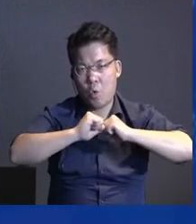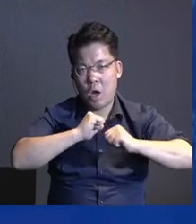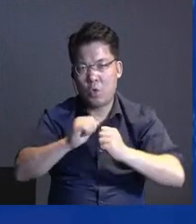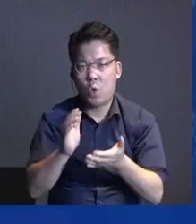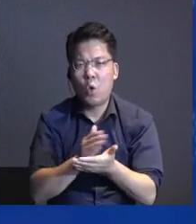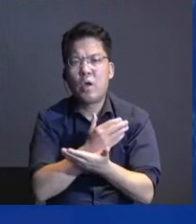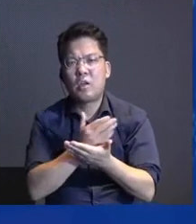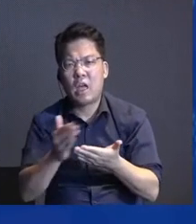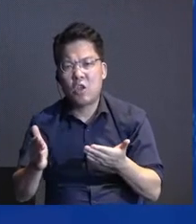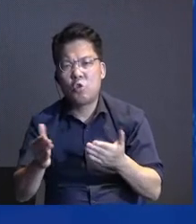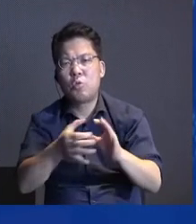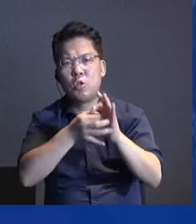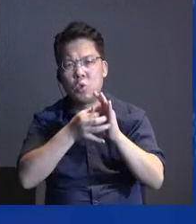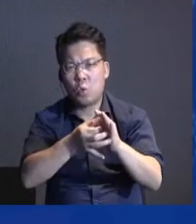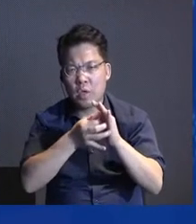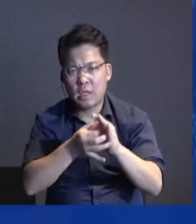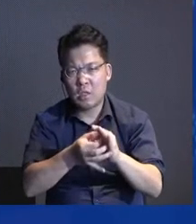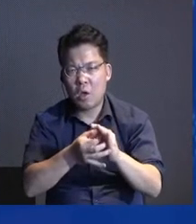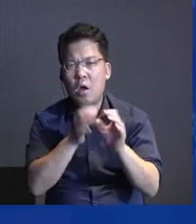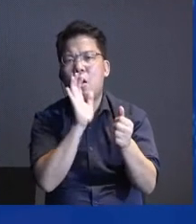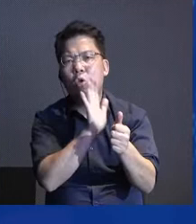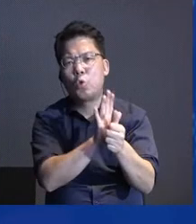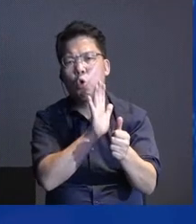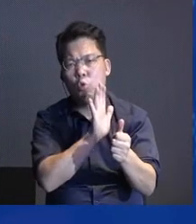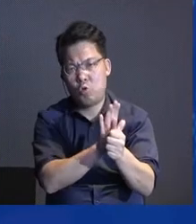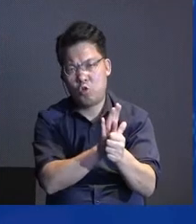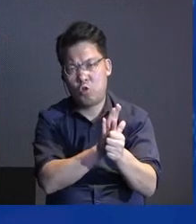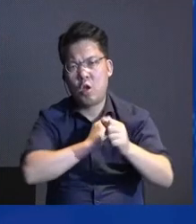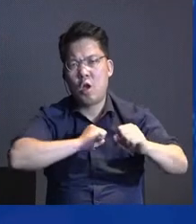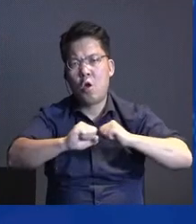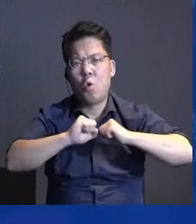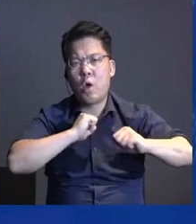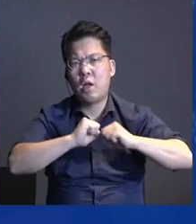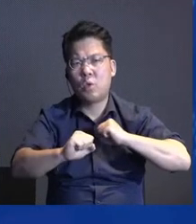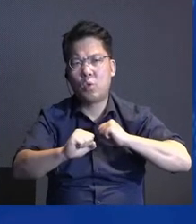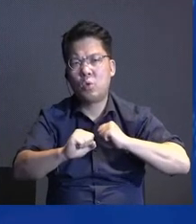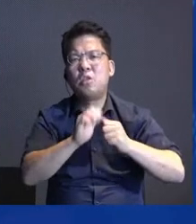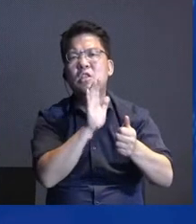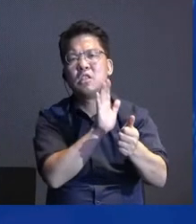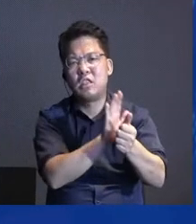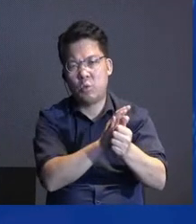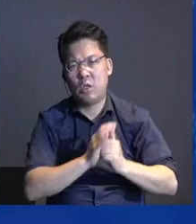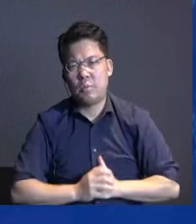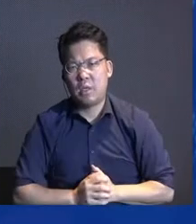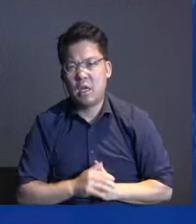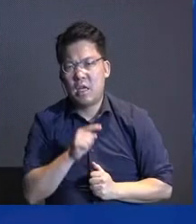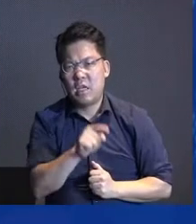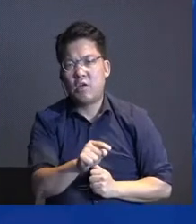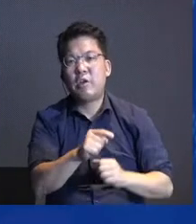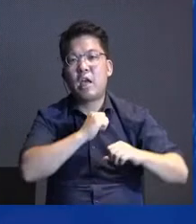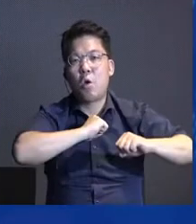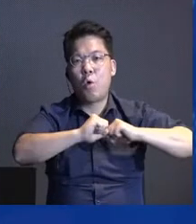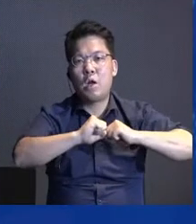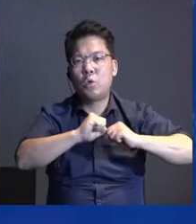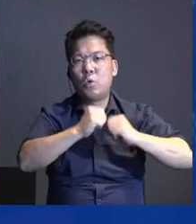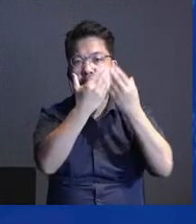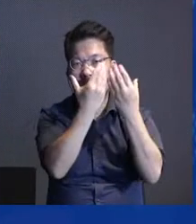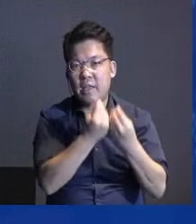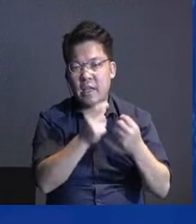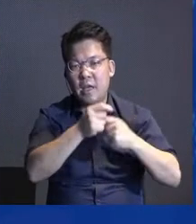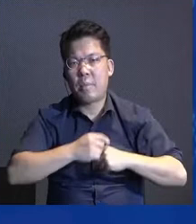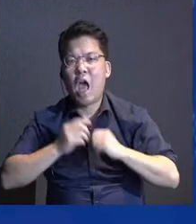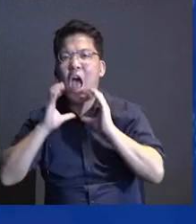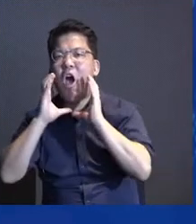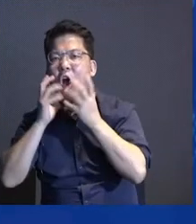Activities include children's puppet show. So members go to the care center and perform the puppet show for